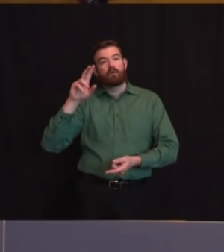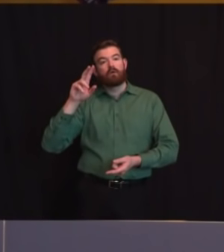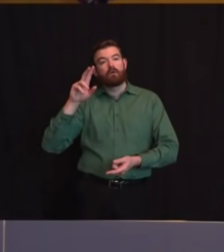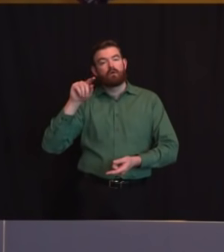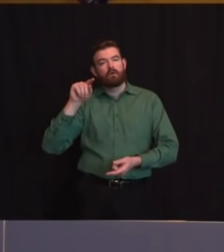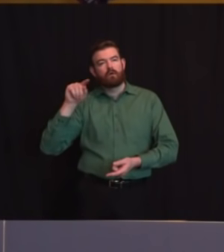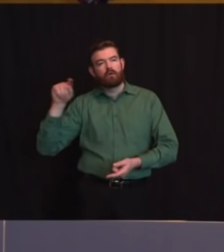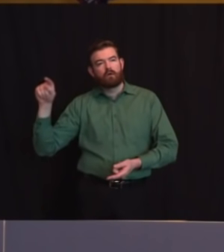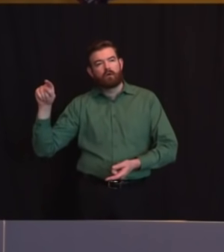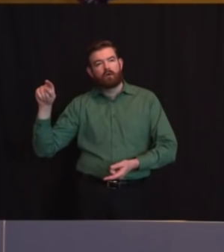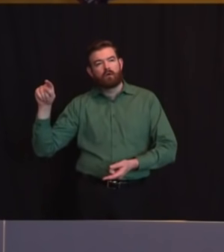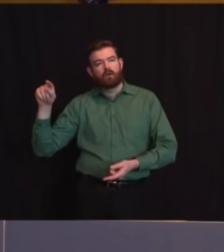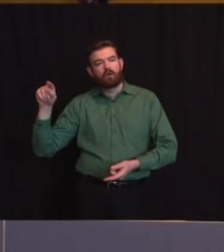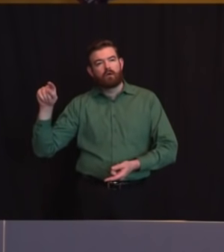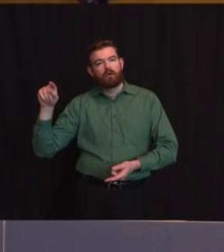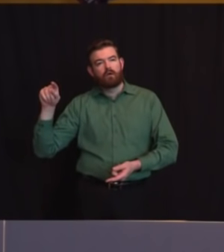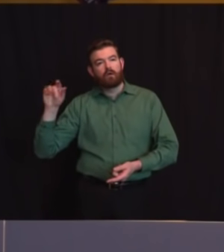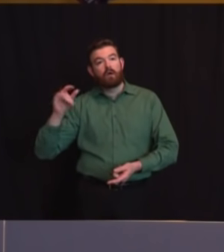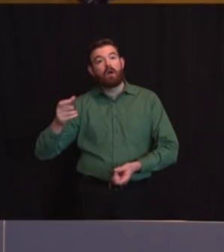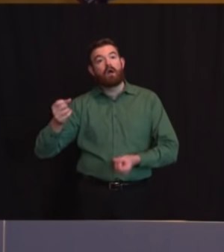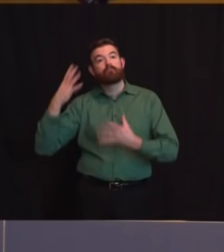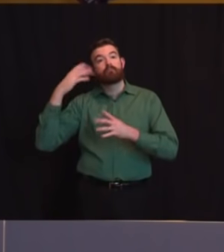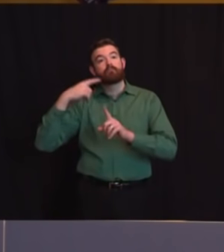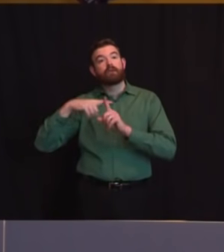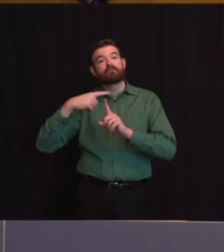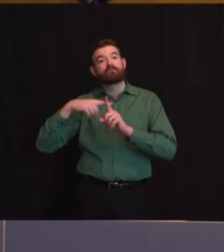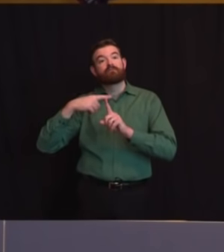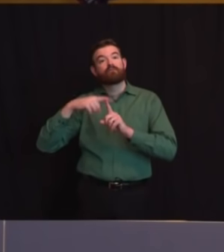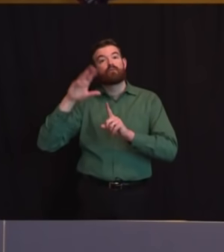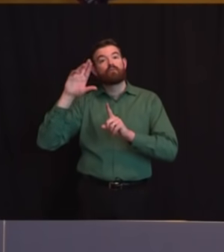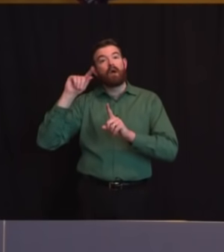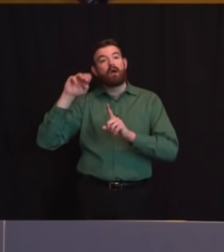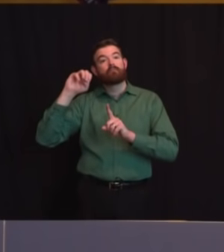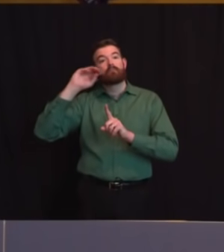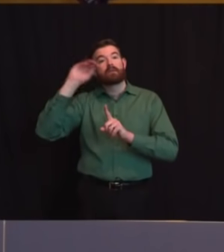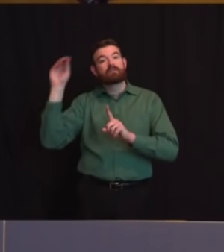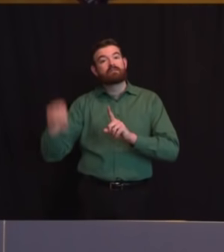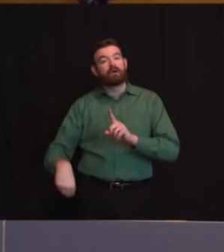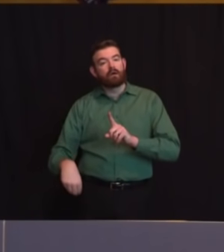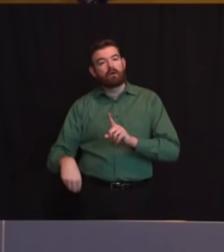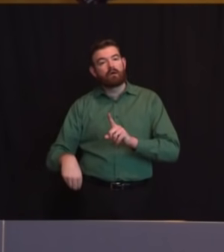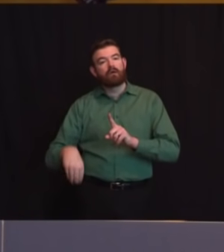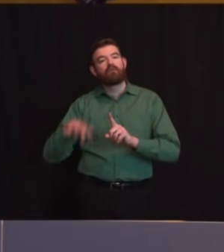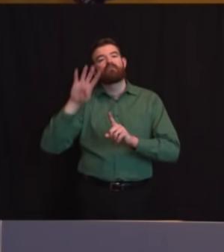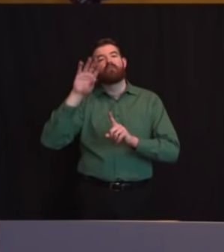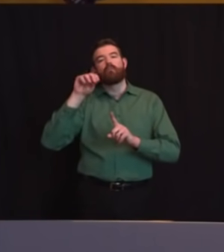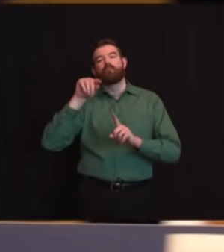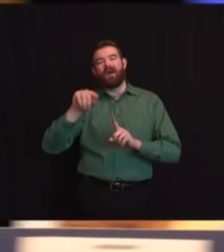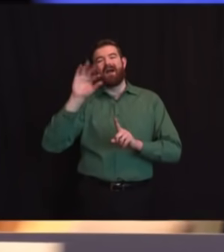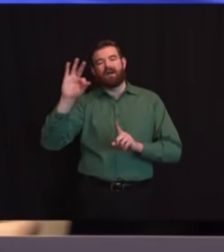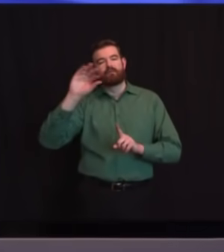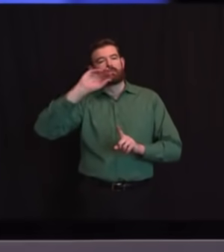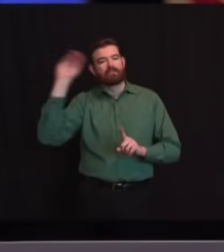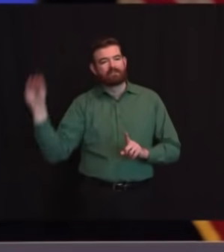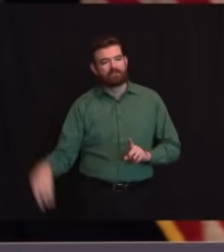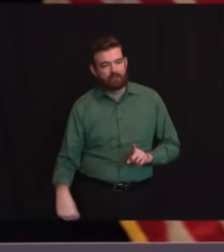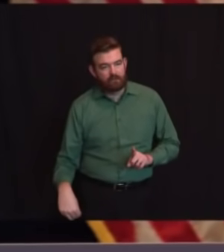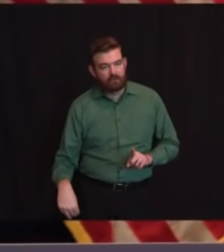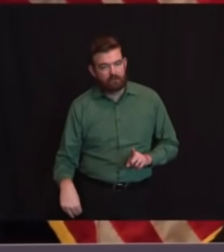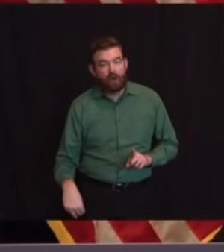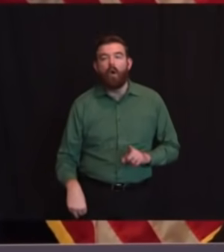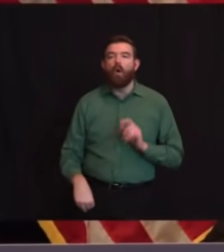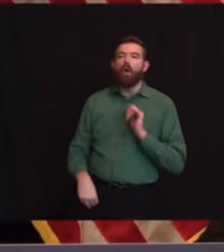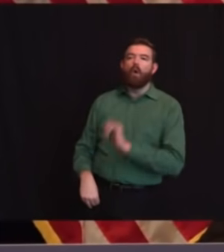95,982 have tested positive, for a positivity rate overall of 40.9%. Well said, and as